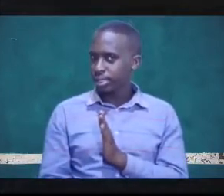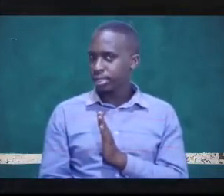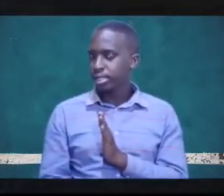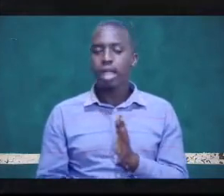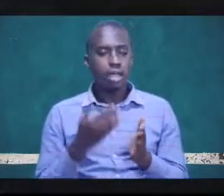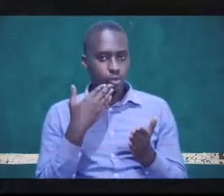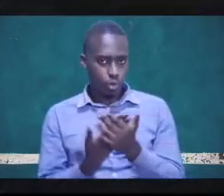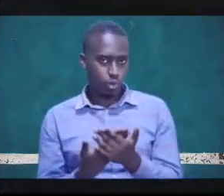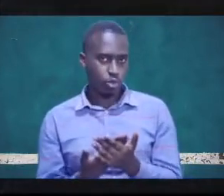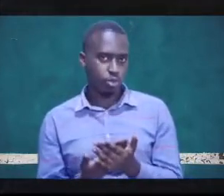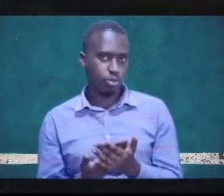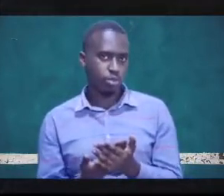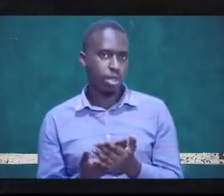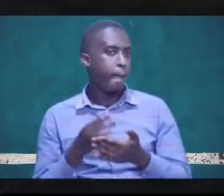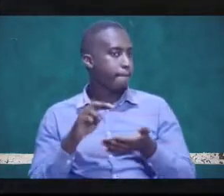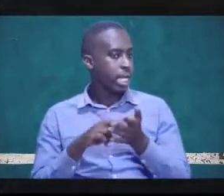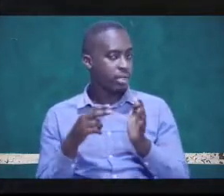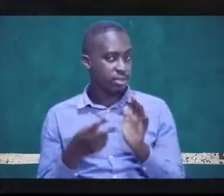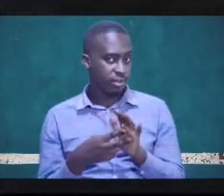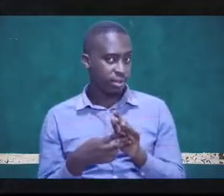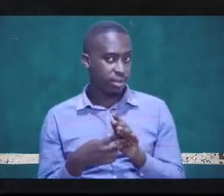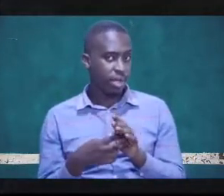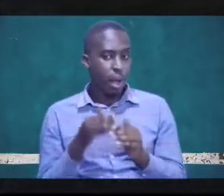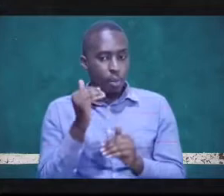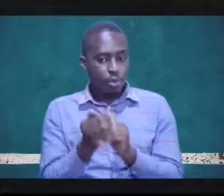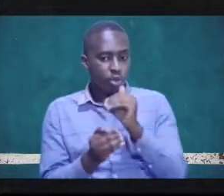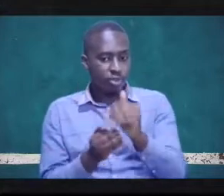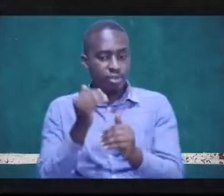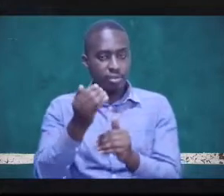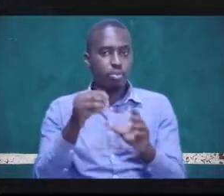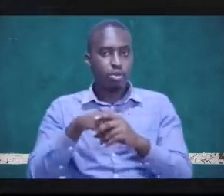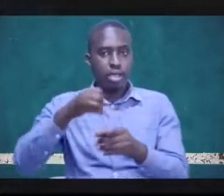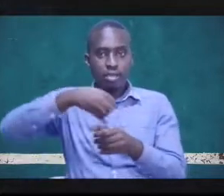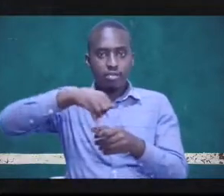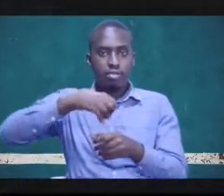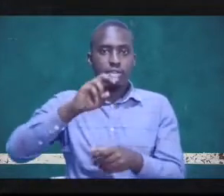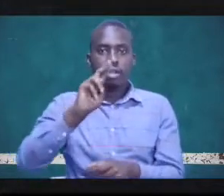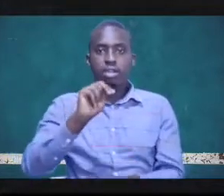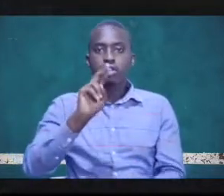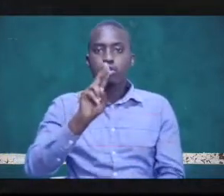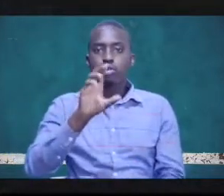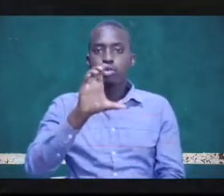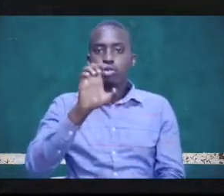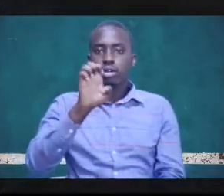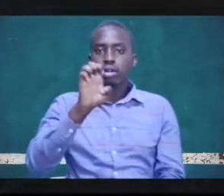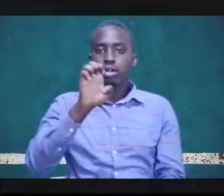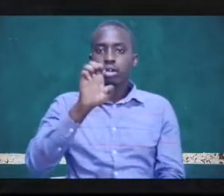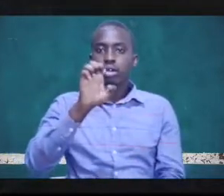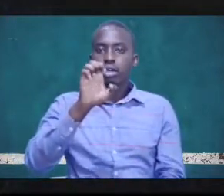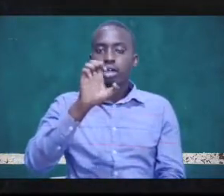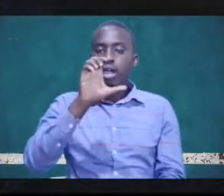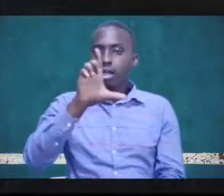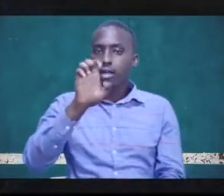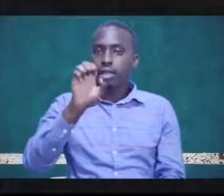That's good. It means the process which involves the nucleus. And that's correct,